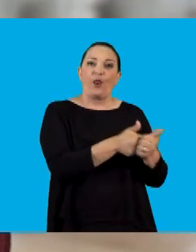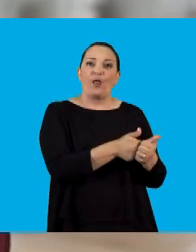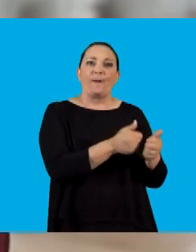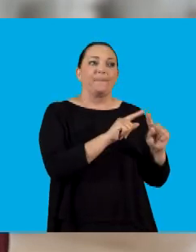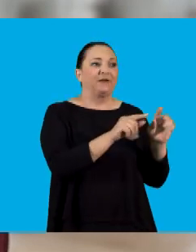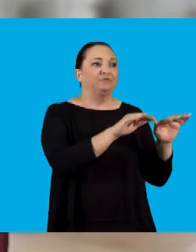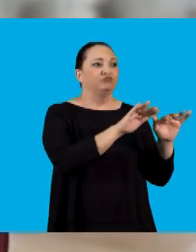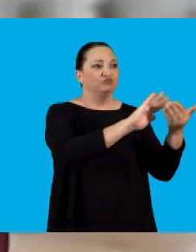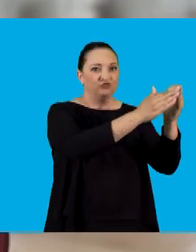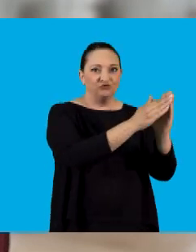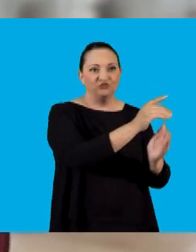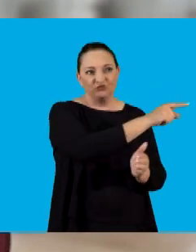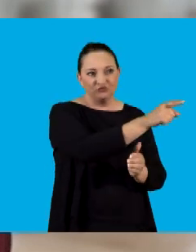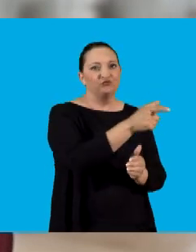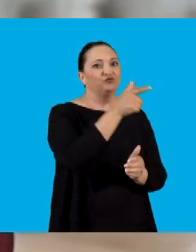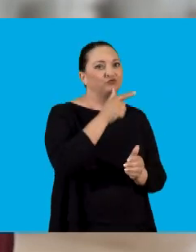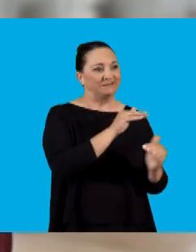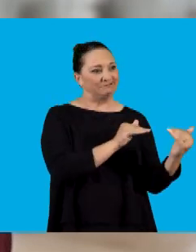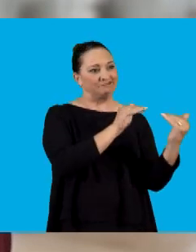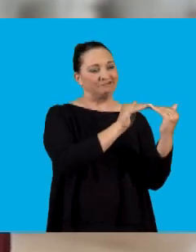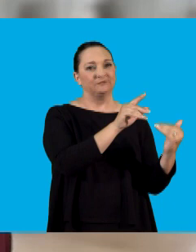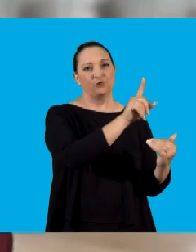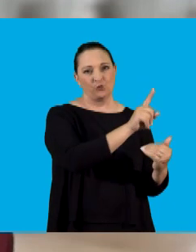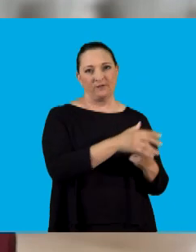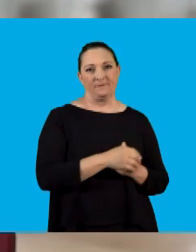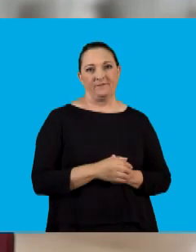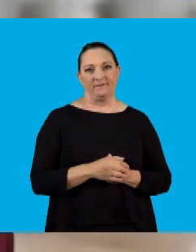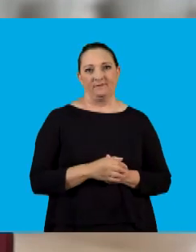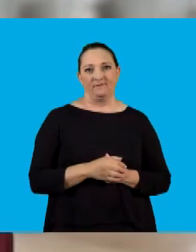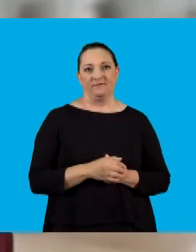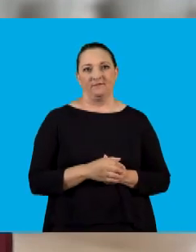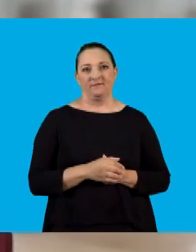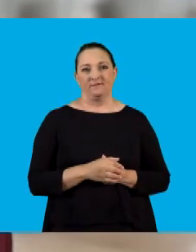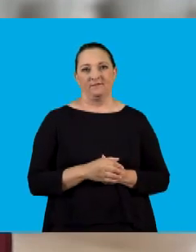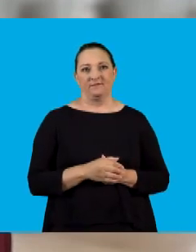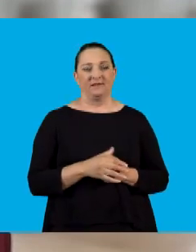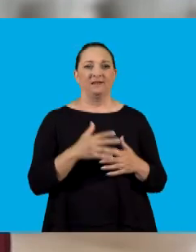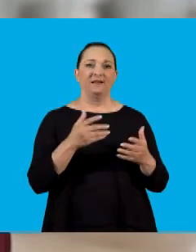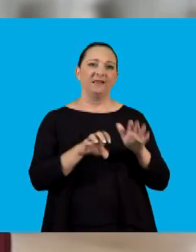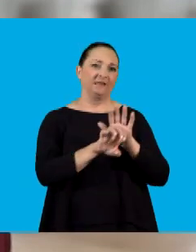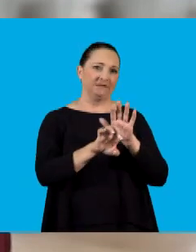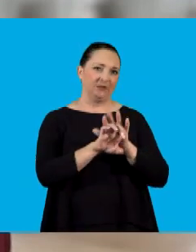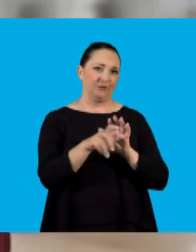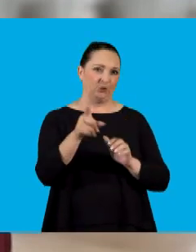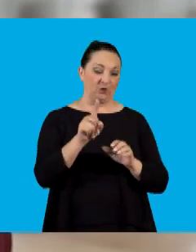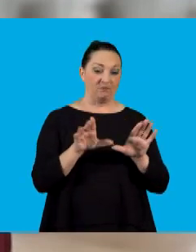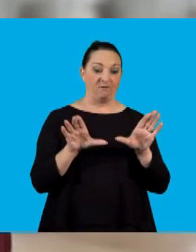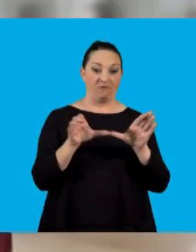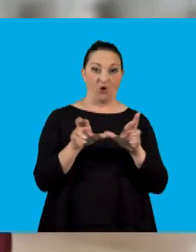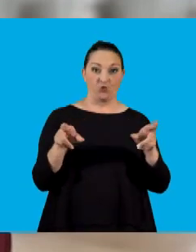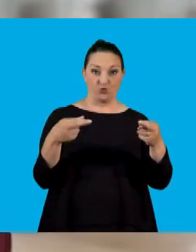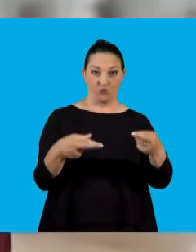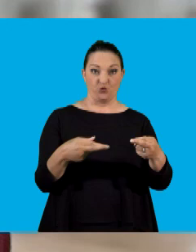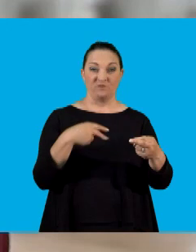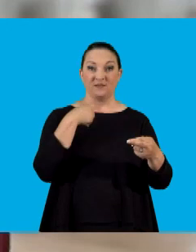according to what society has set as right standards. For instance, we are not taught in a classroom situation